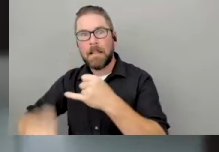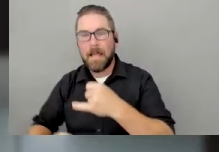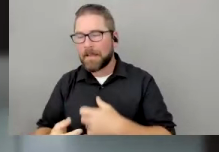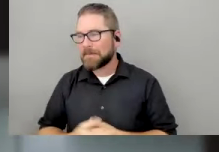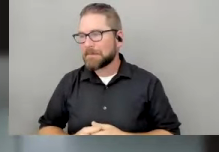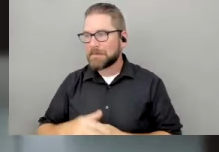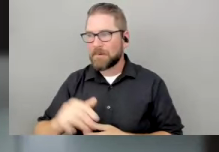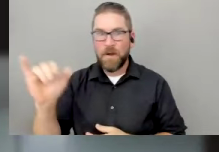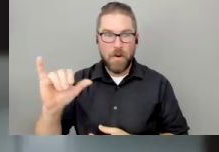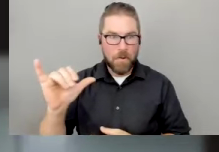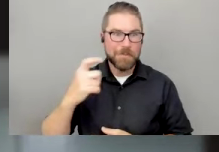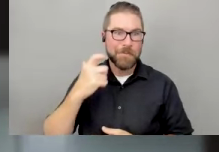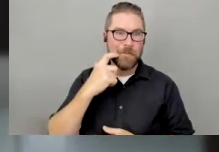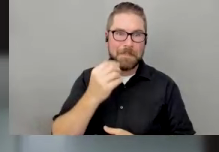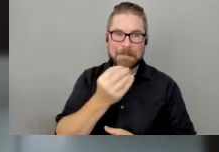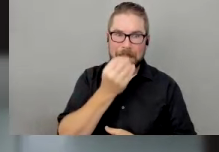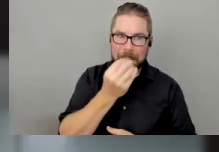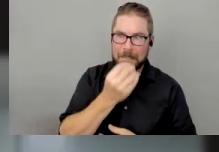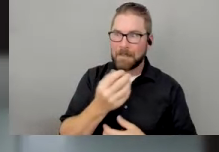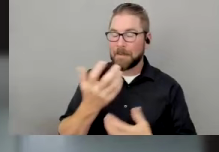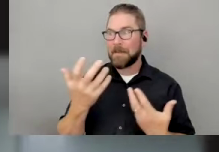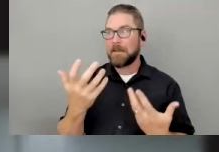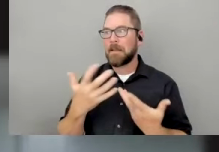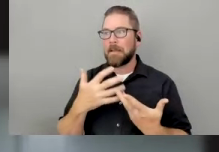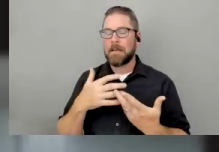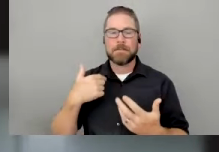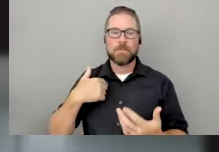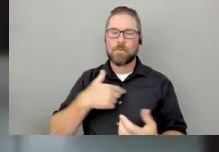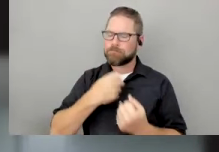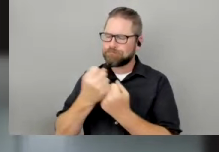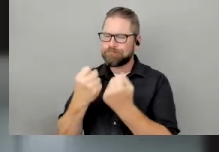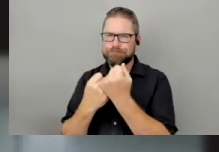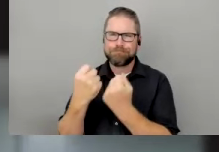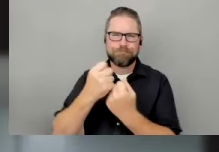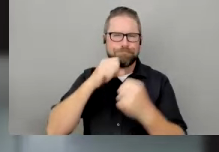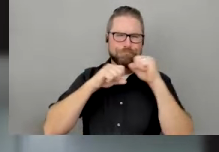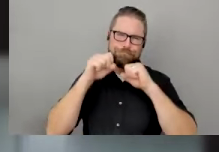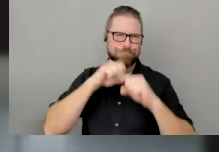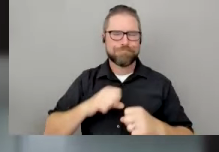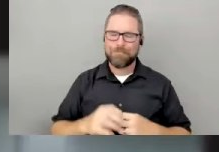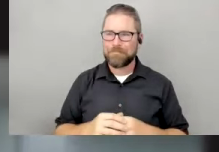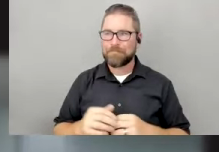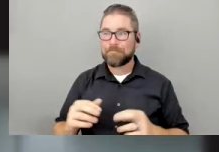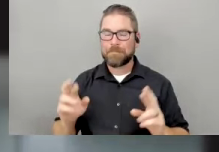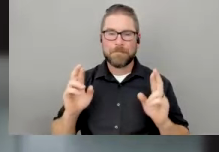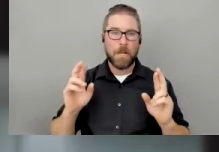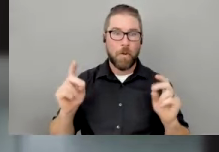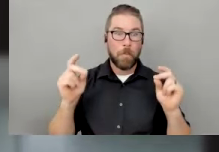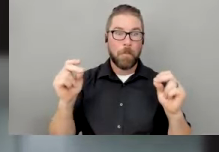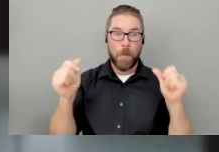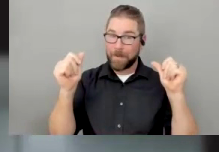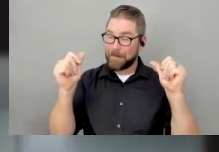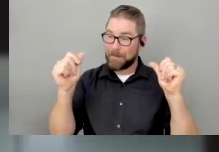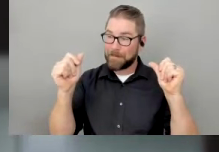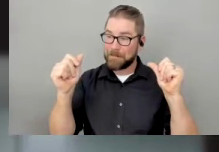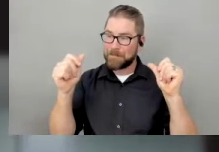so we're all gonna be going through this together, hopefully quickly. And, you all will learn a little bit